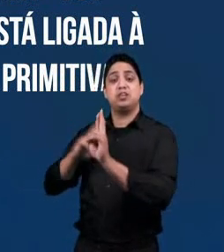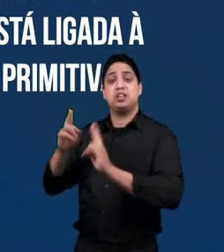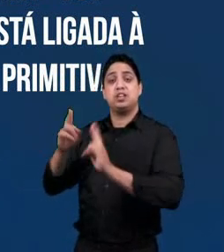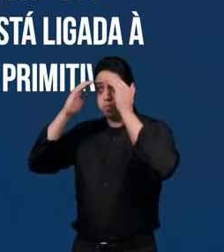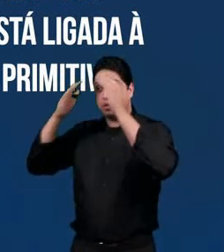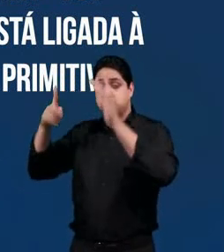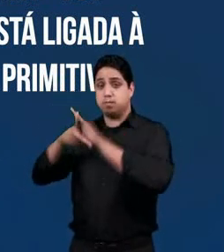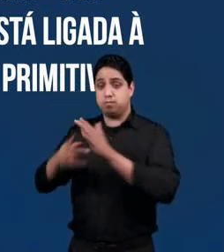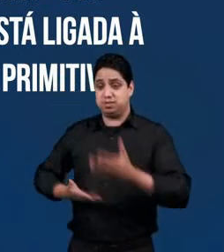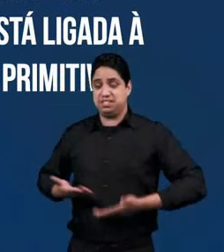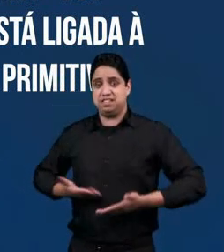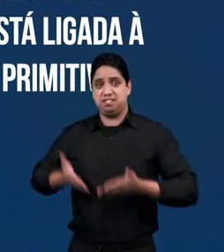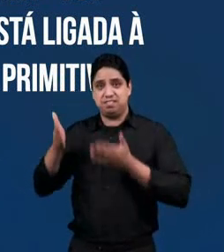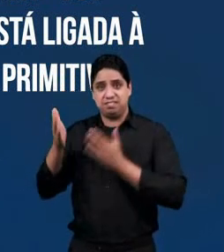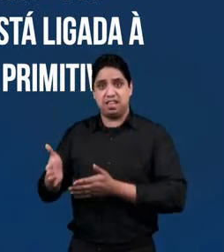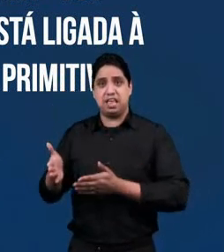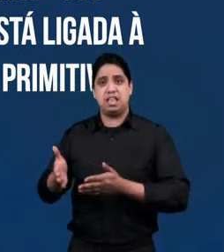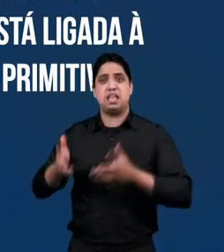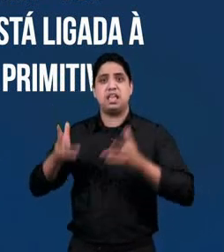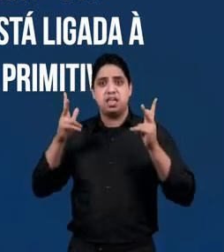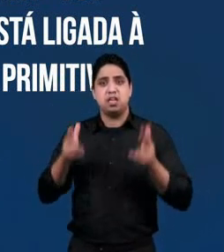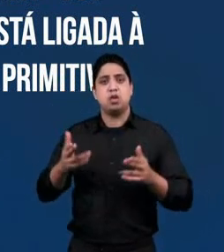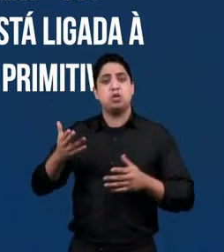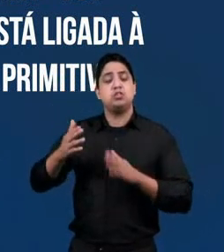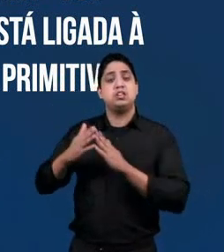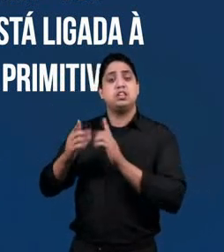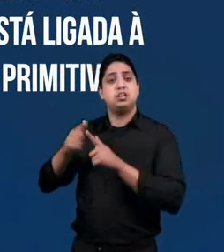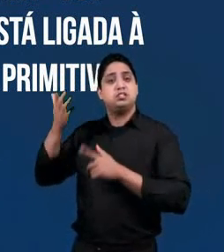John 12:36. But not all have faith,